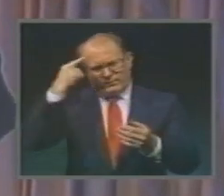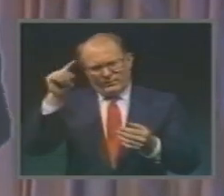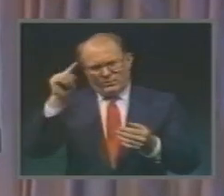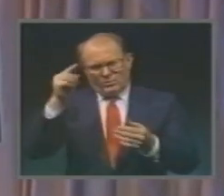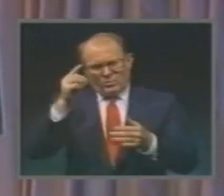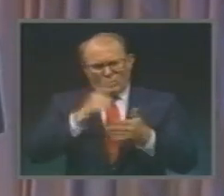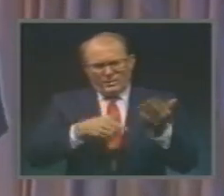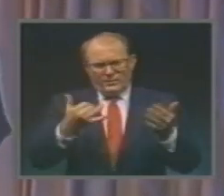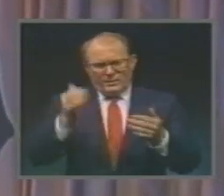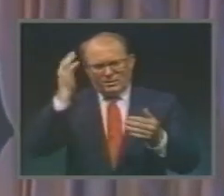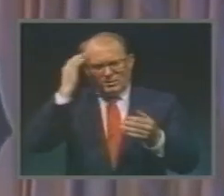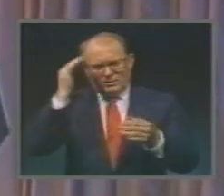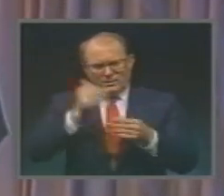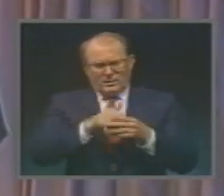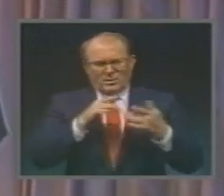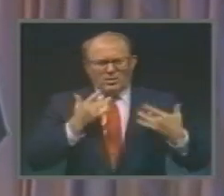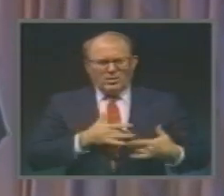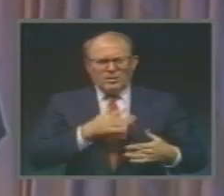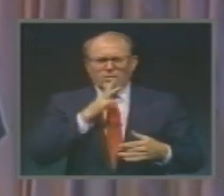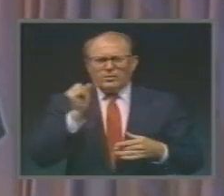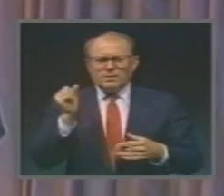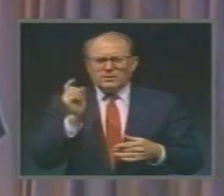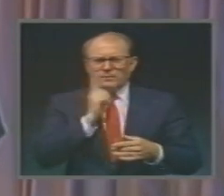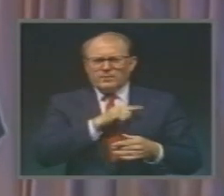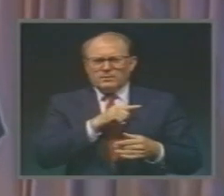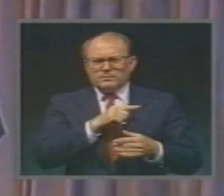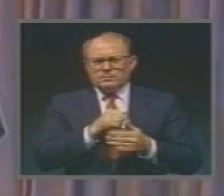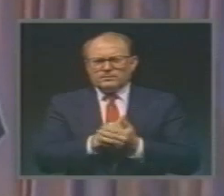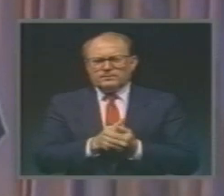their own hearts was a falsehood?